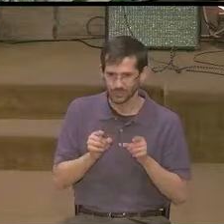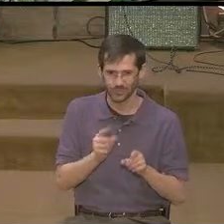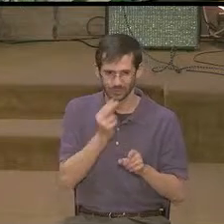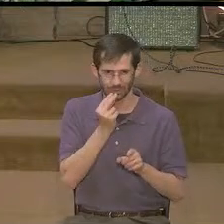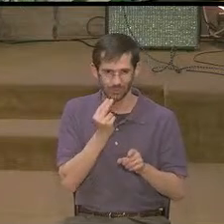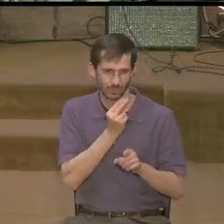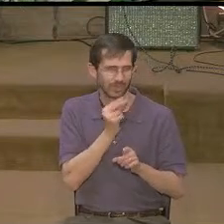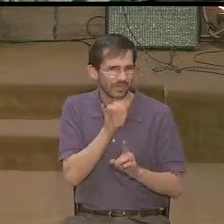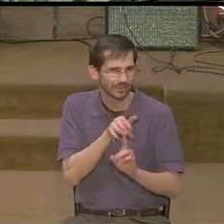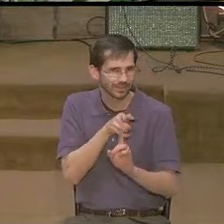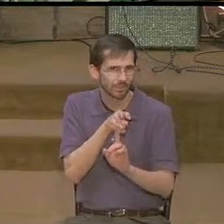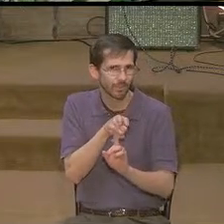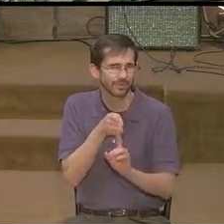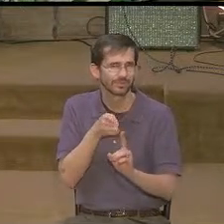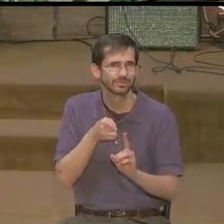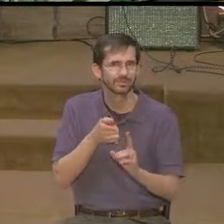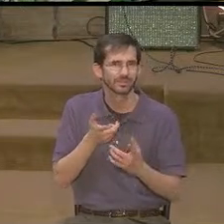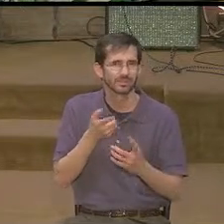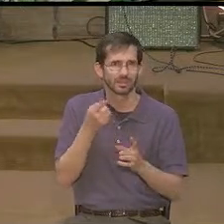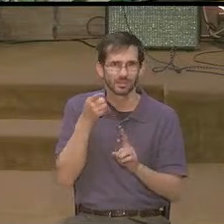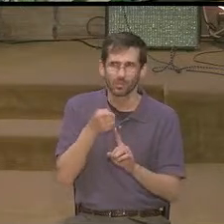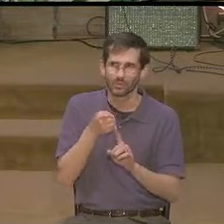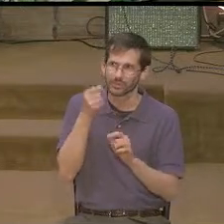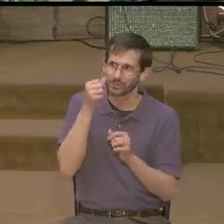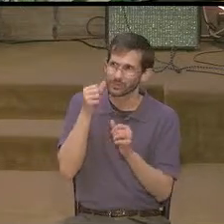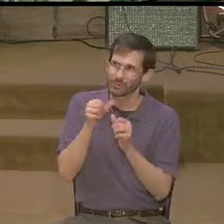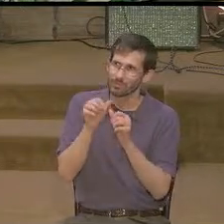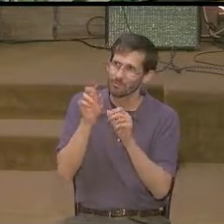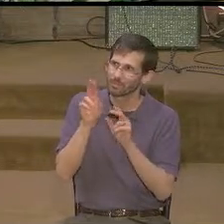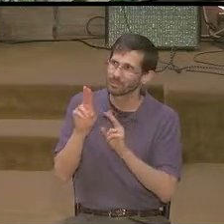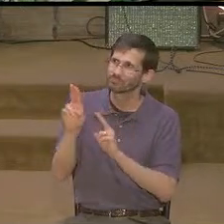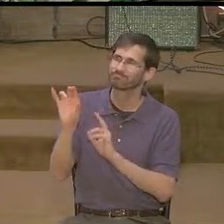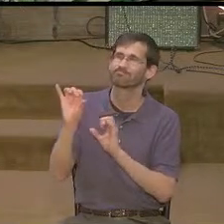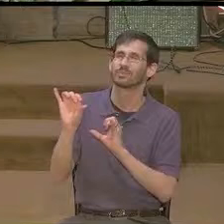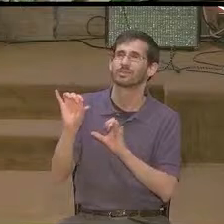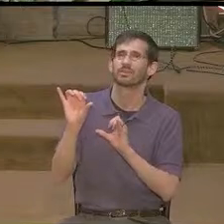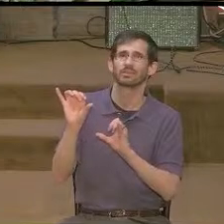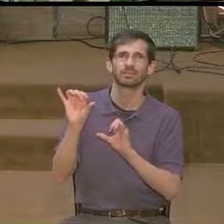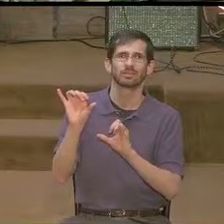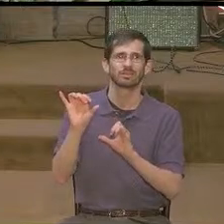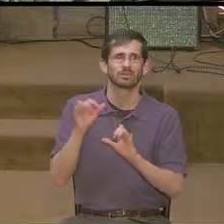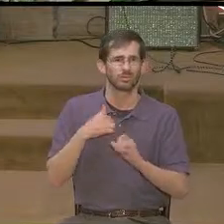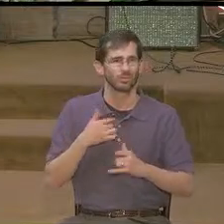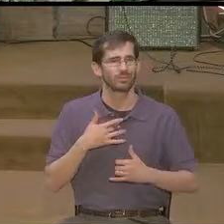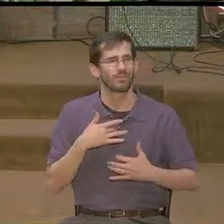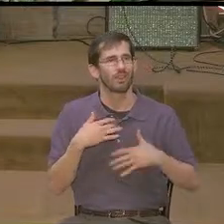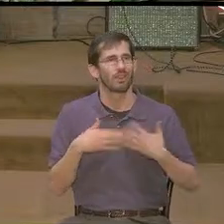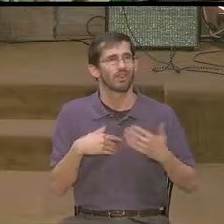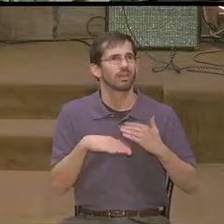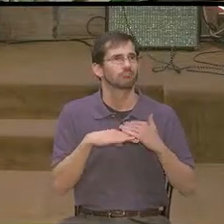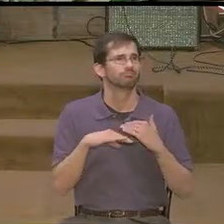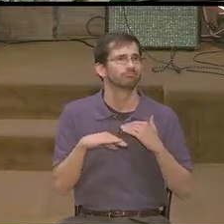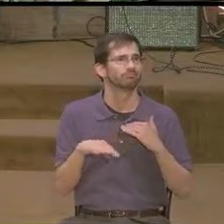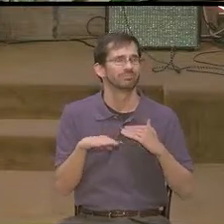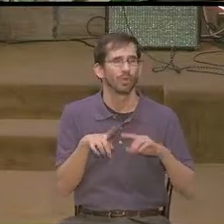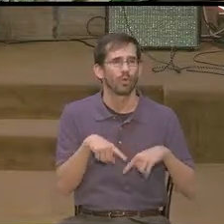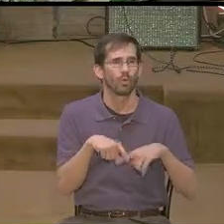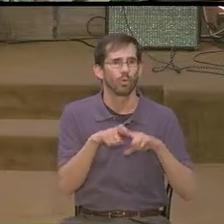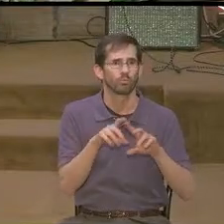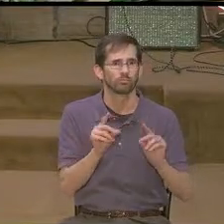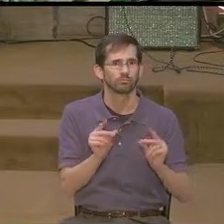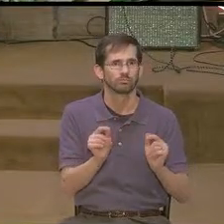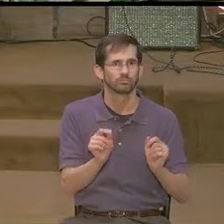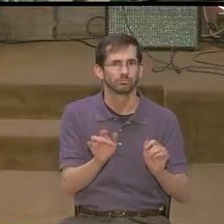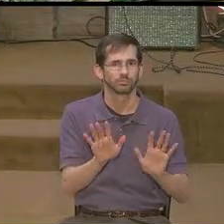point. The whole point is to remember him, is to snap back, stop what you're doing,